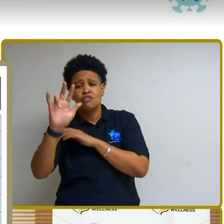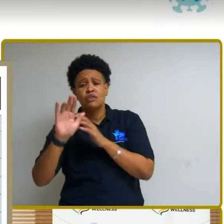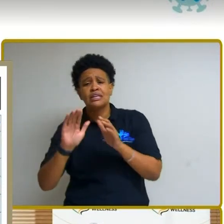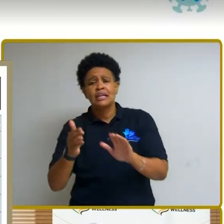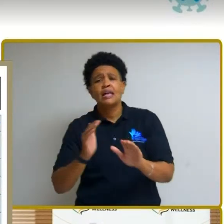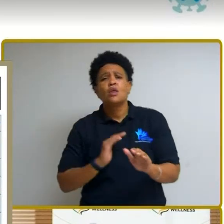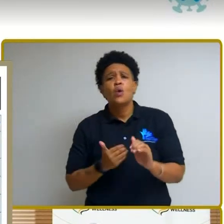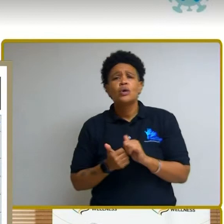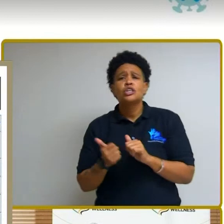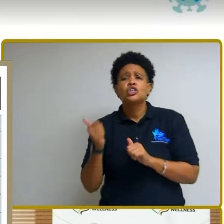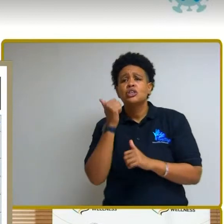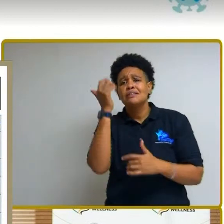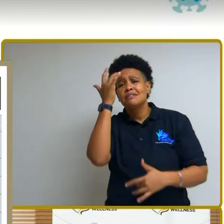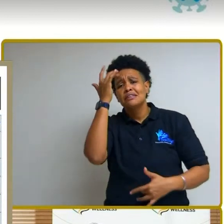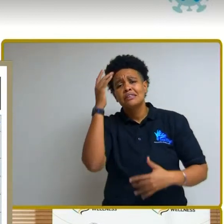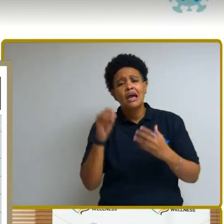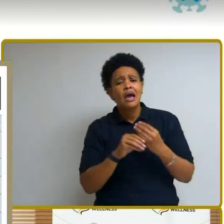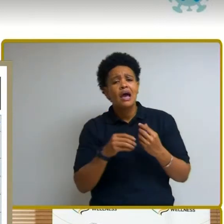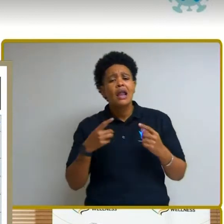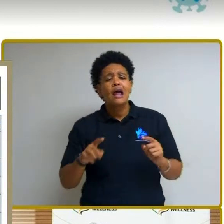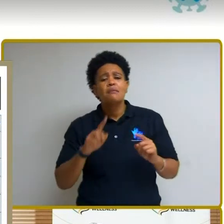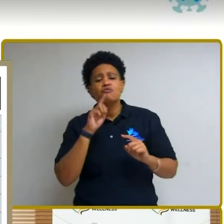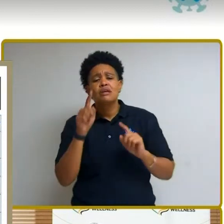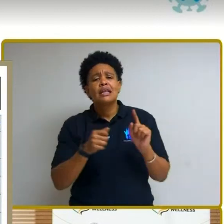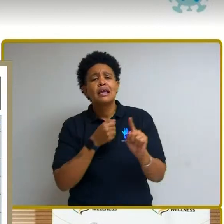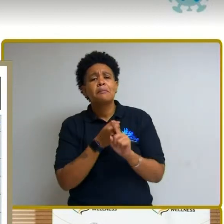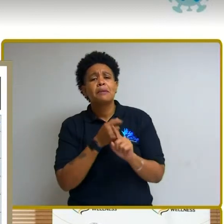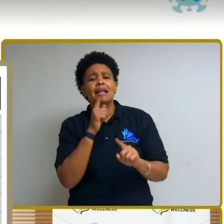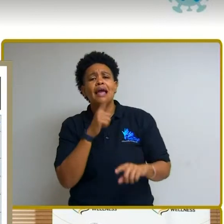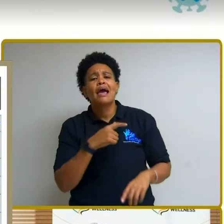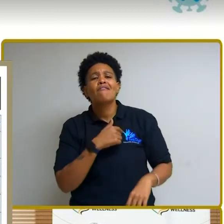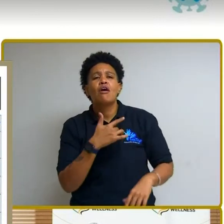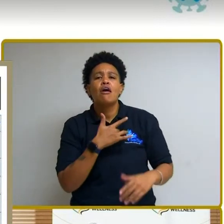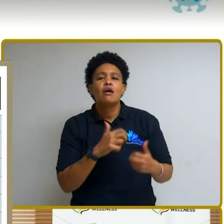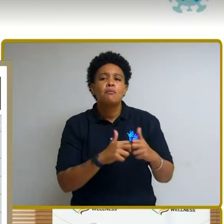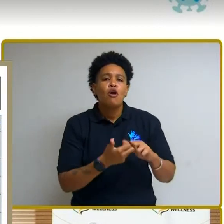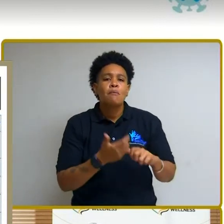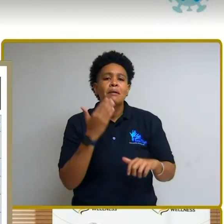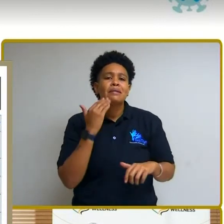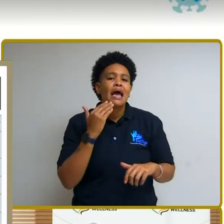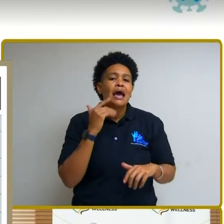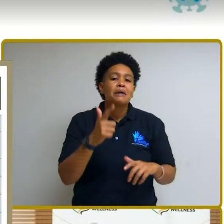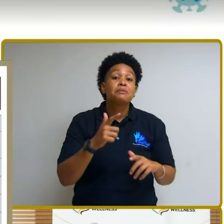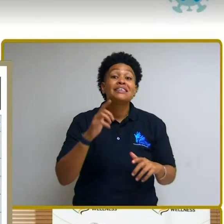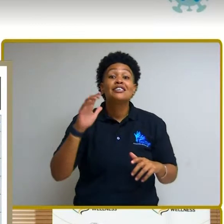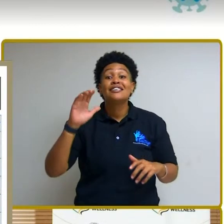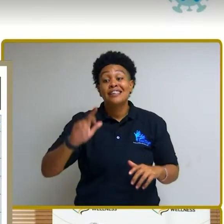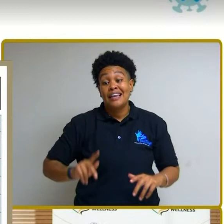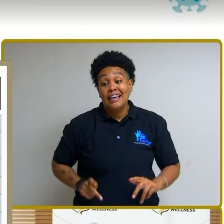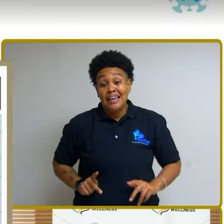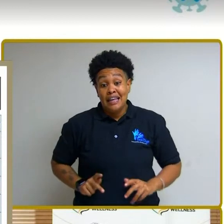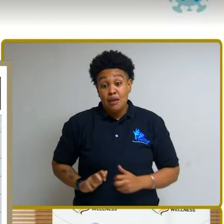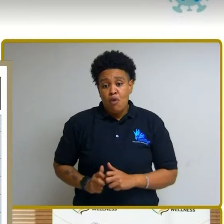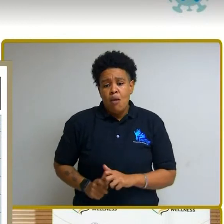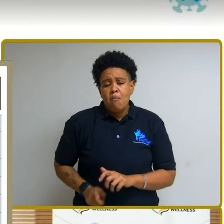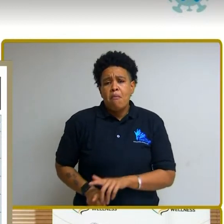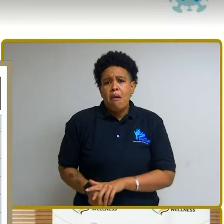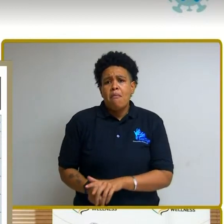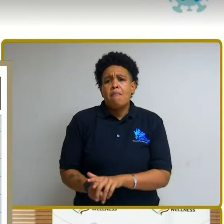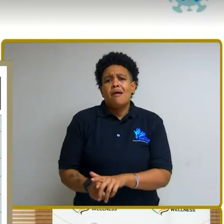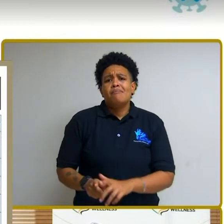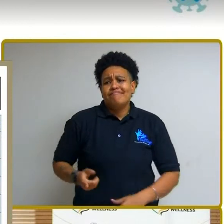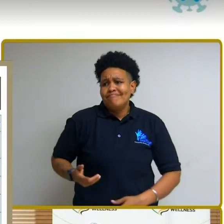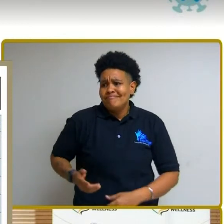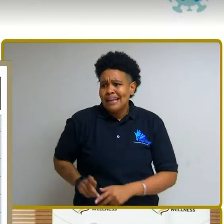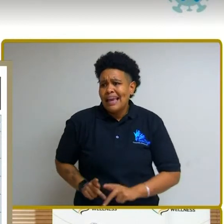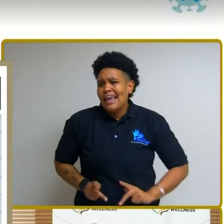chief comorbid illnesses that were implicated: cardiovascular disease, diabetes, chronic kidney disease, chronic neurological